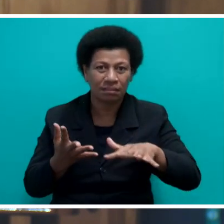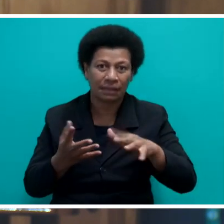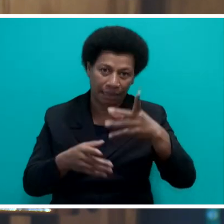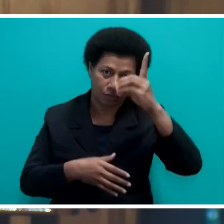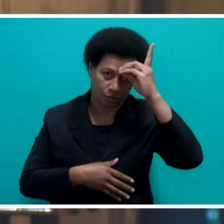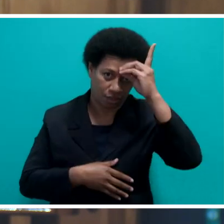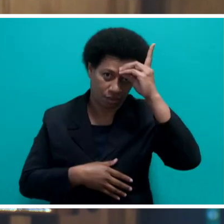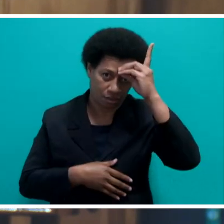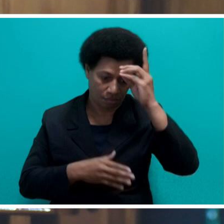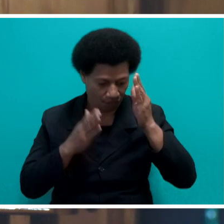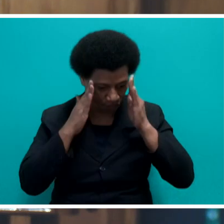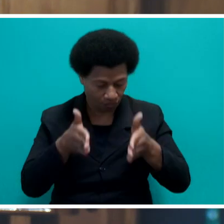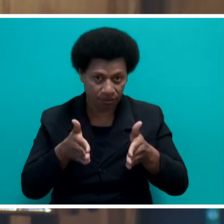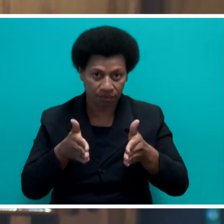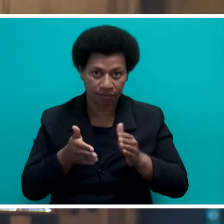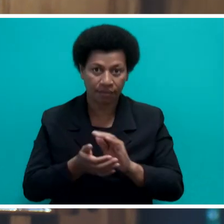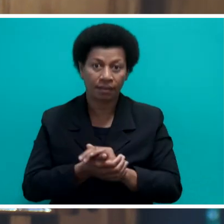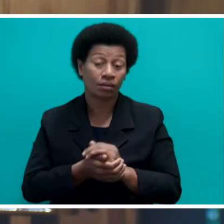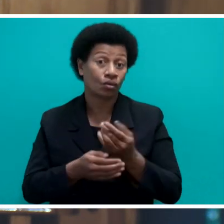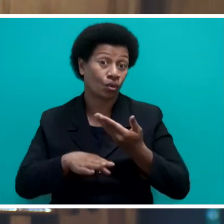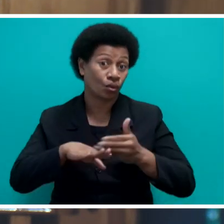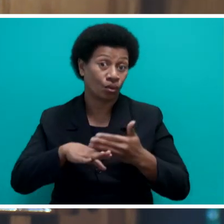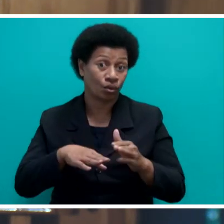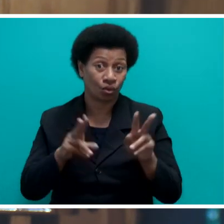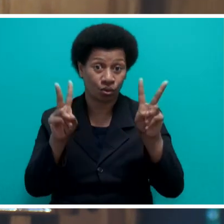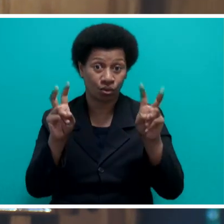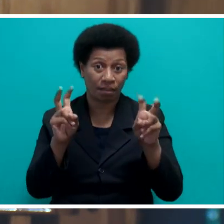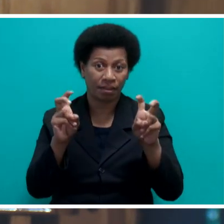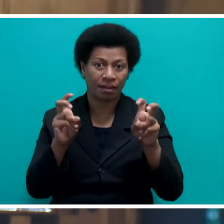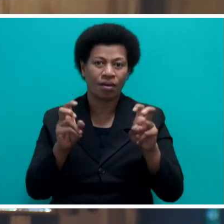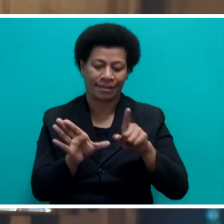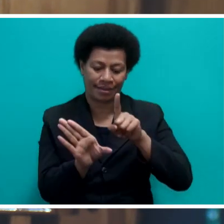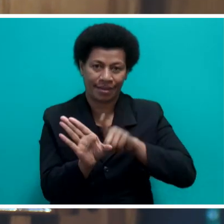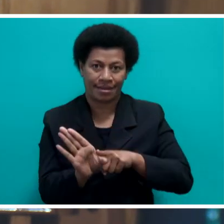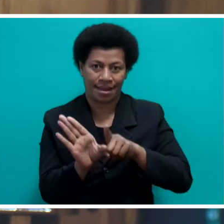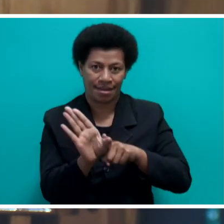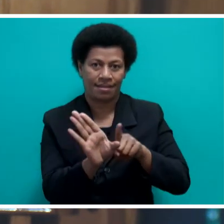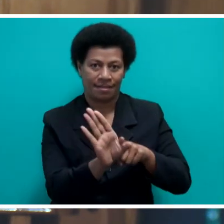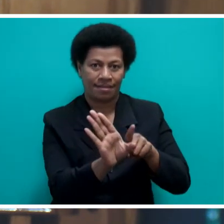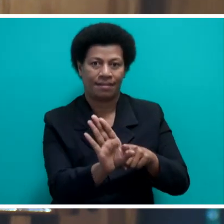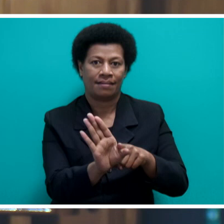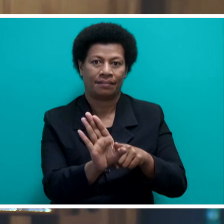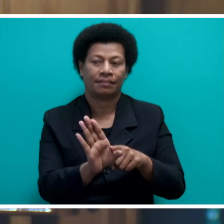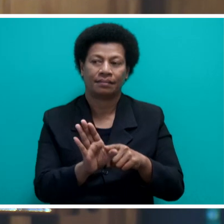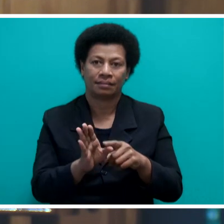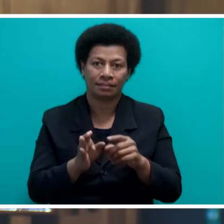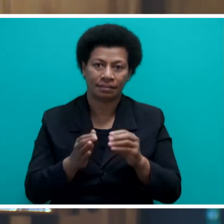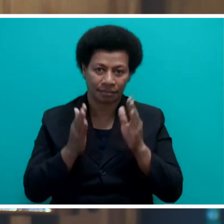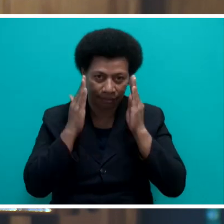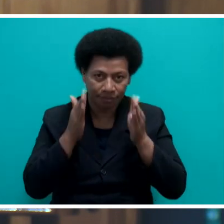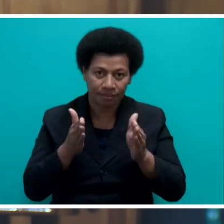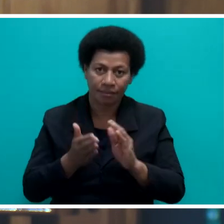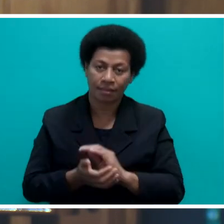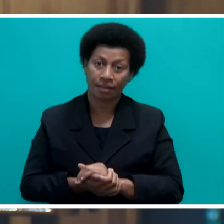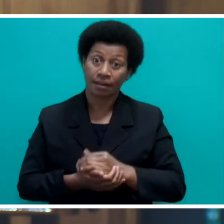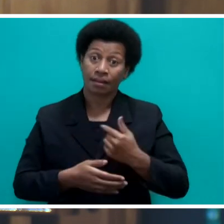continually incorporates new topics on an annual basis. Honourable Speaker, sir, I'm pleased to inform